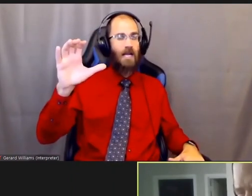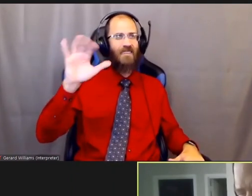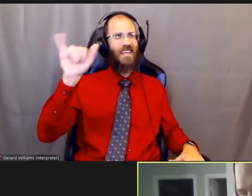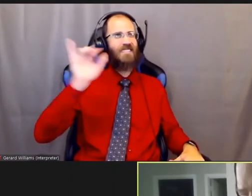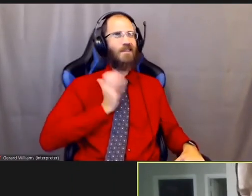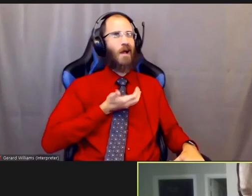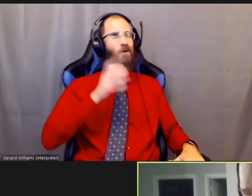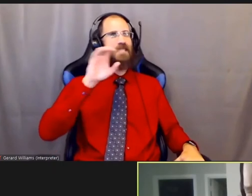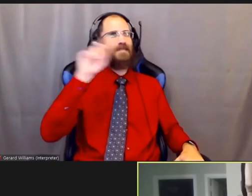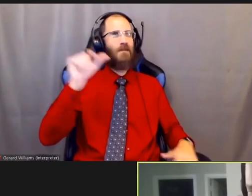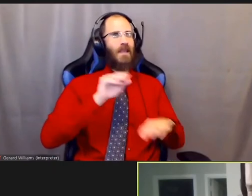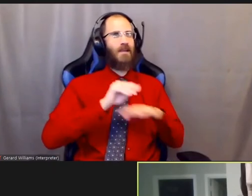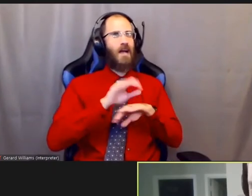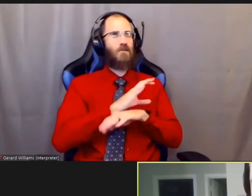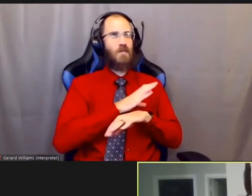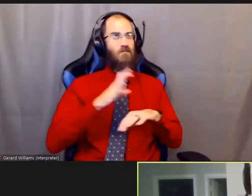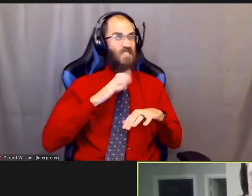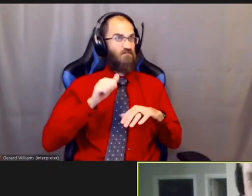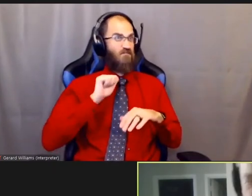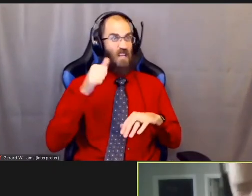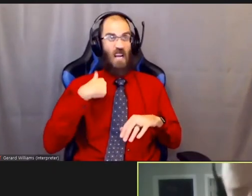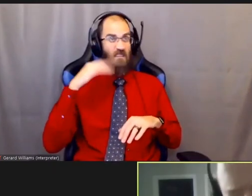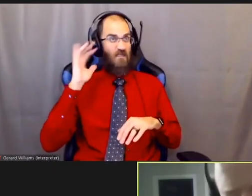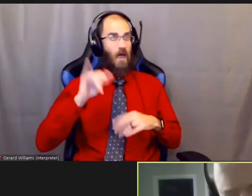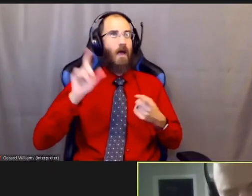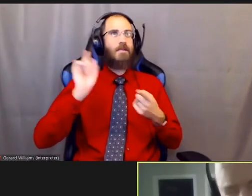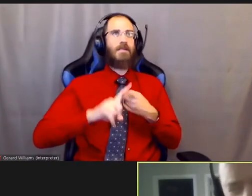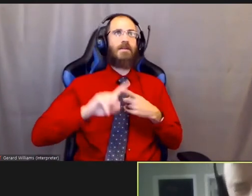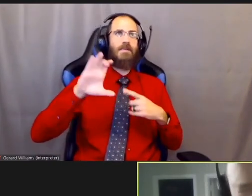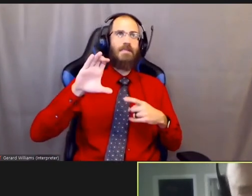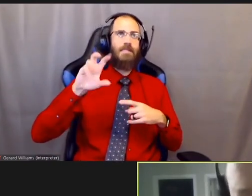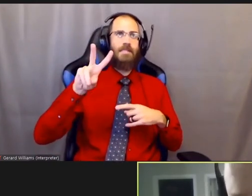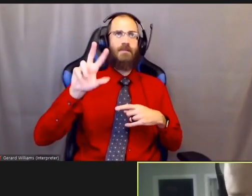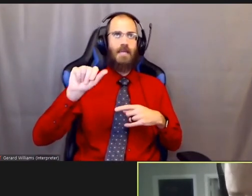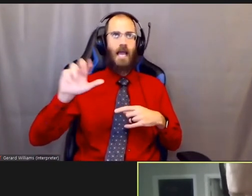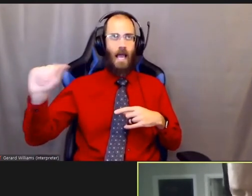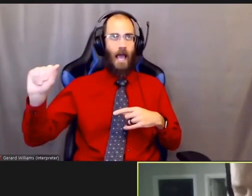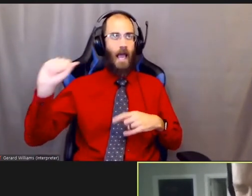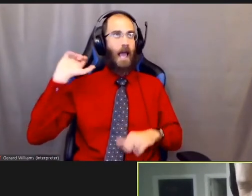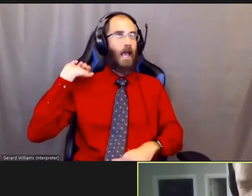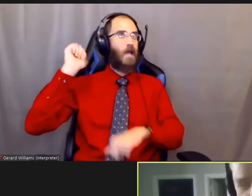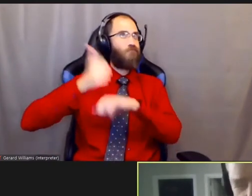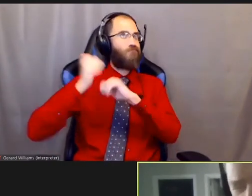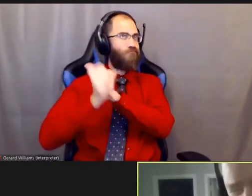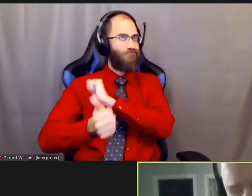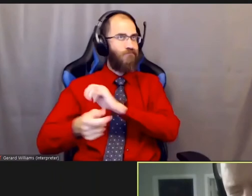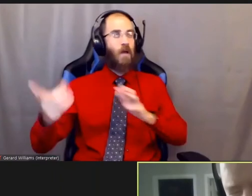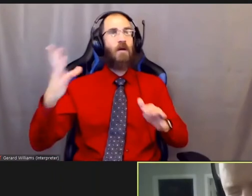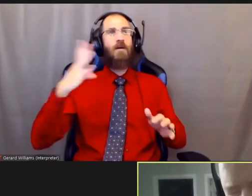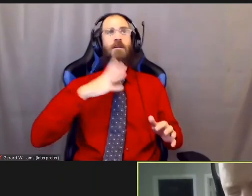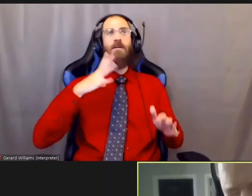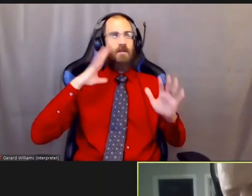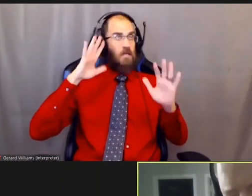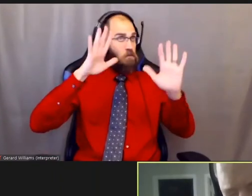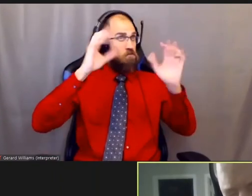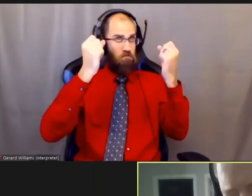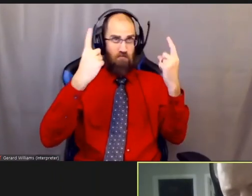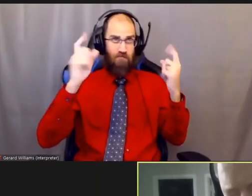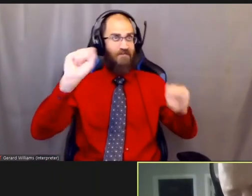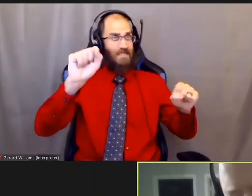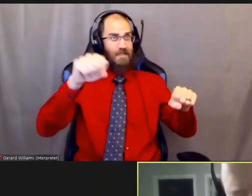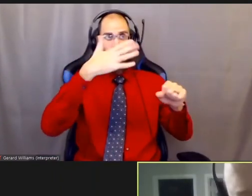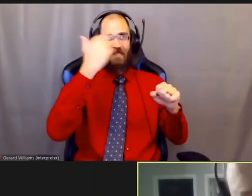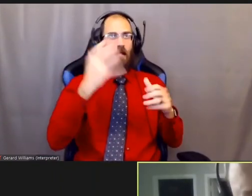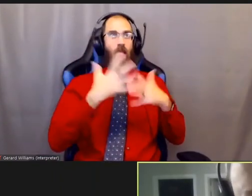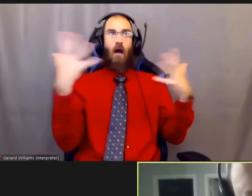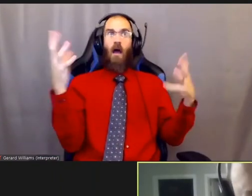many years until the CVAA came into existence, and rightfully so. There was so much work we had to split